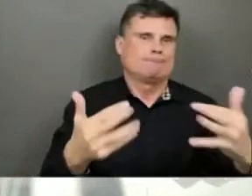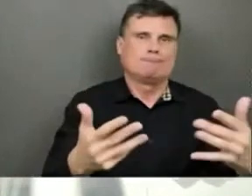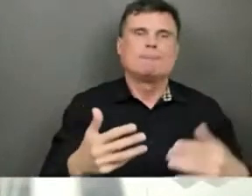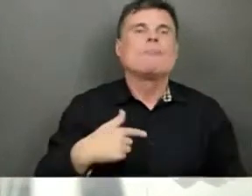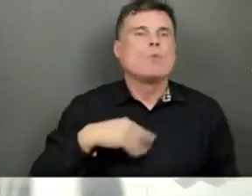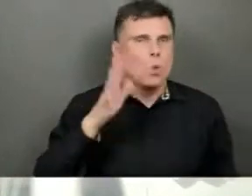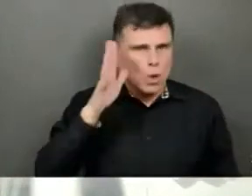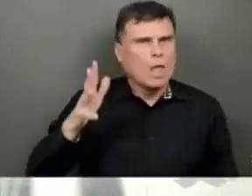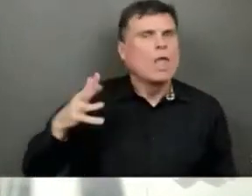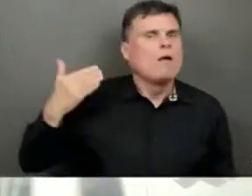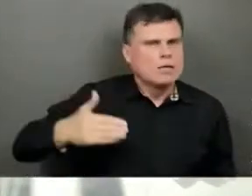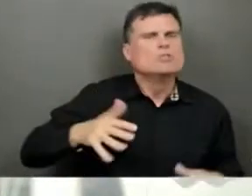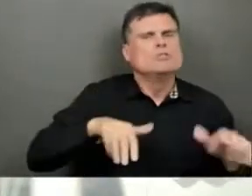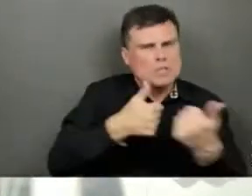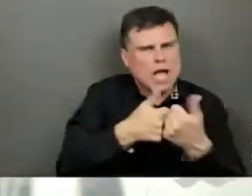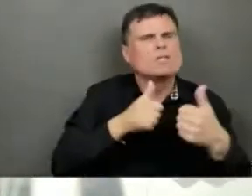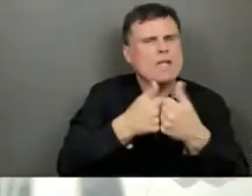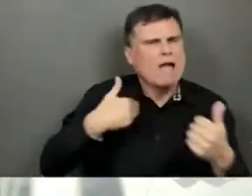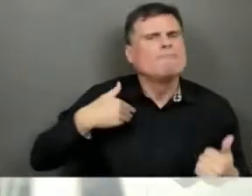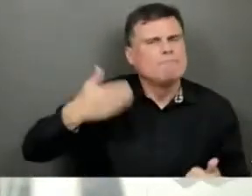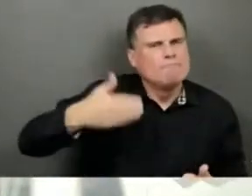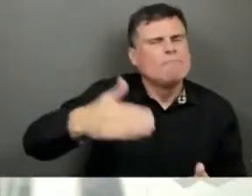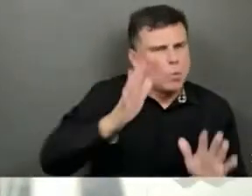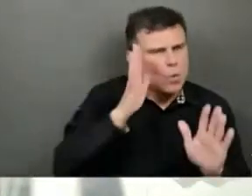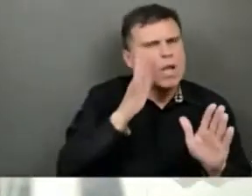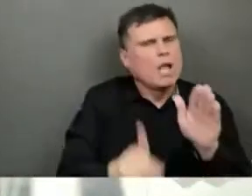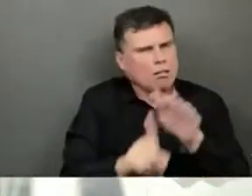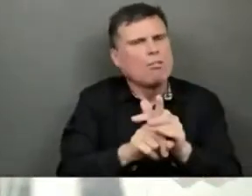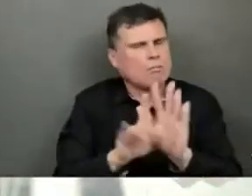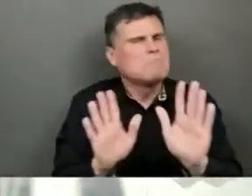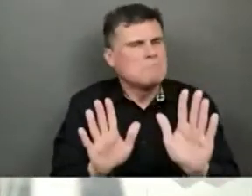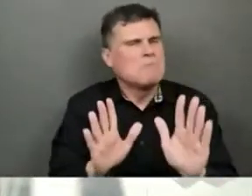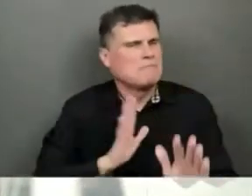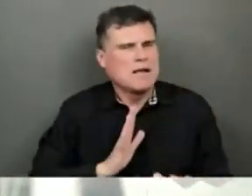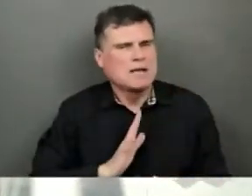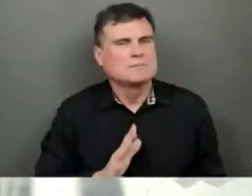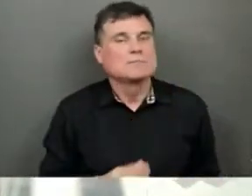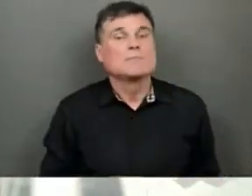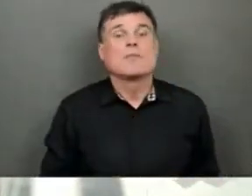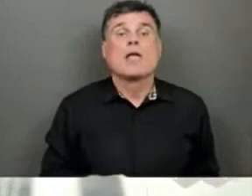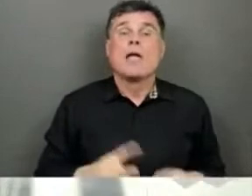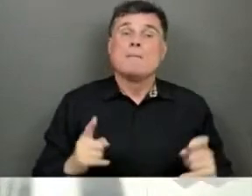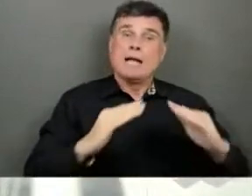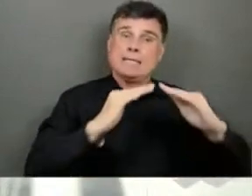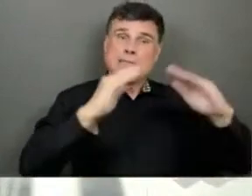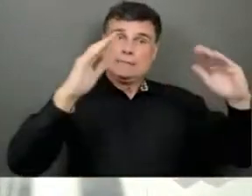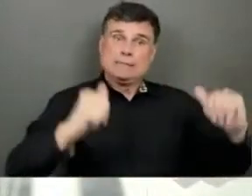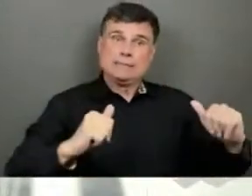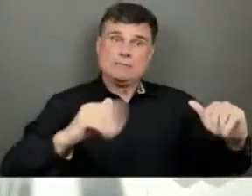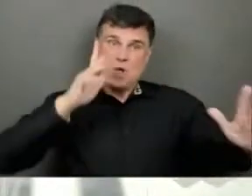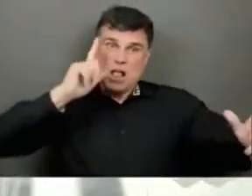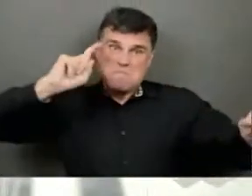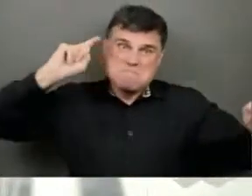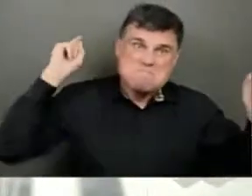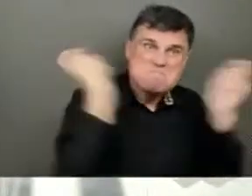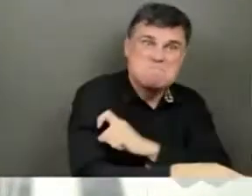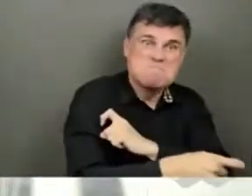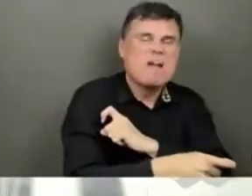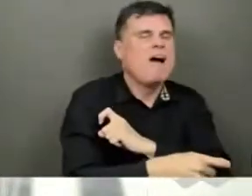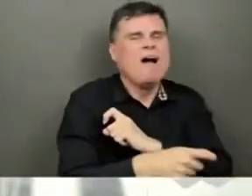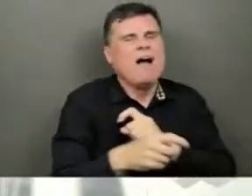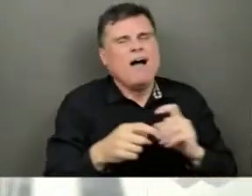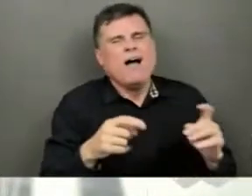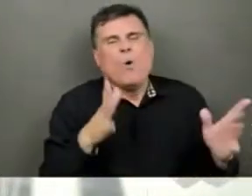challenges, because it's that fundamental a change that we've seen in a short period of time. There are going to be lots of challenges. There's going to be